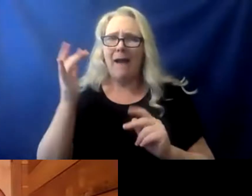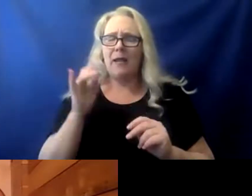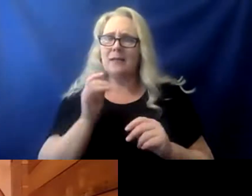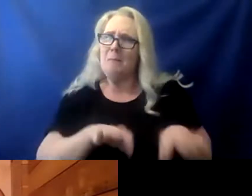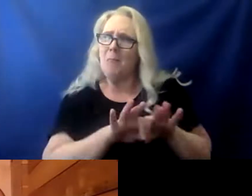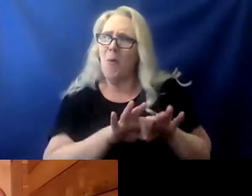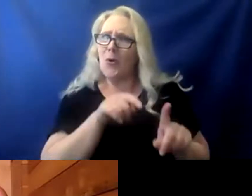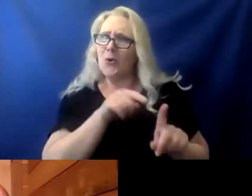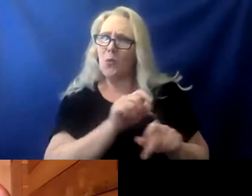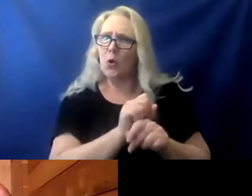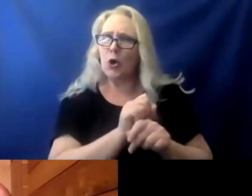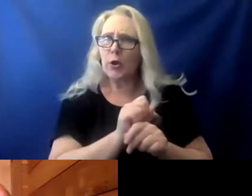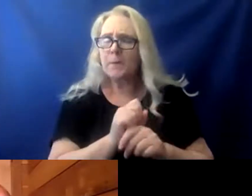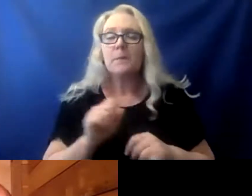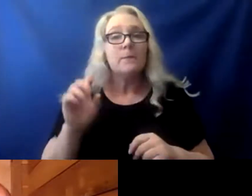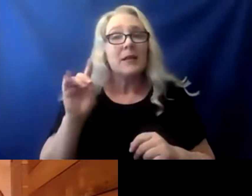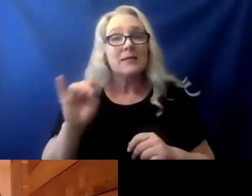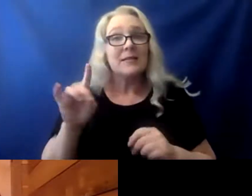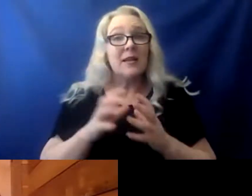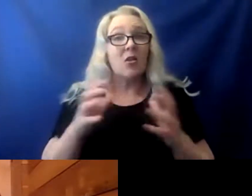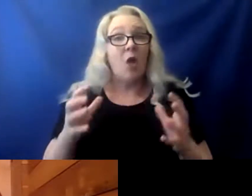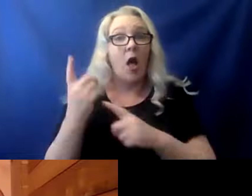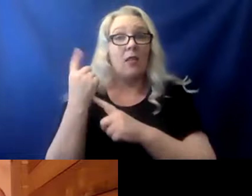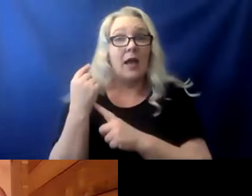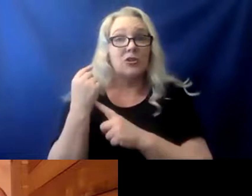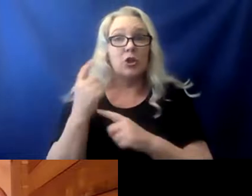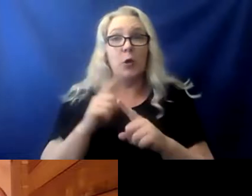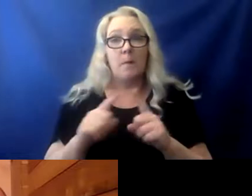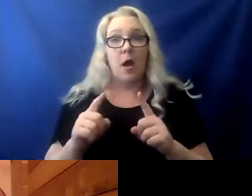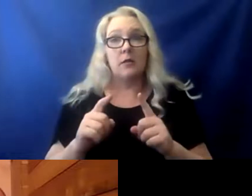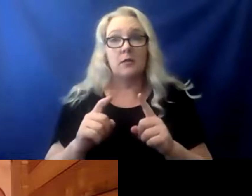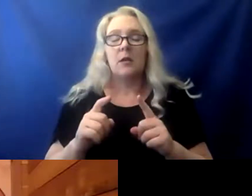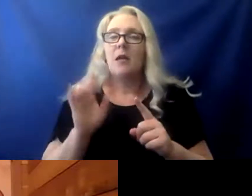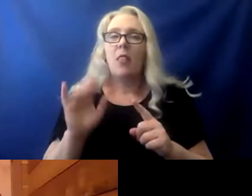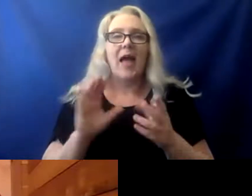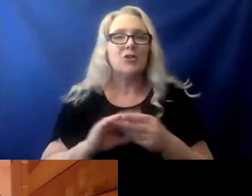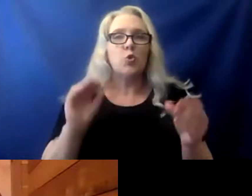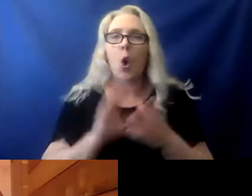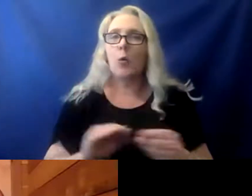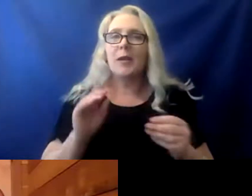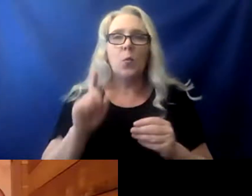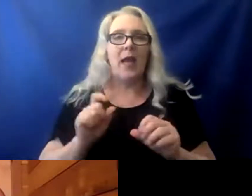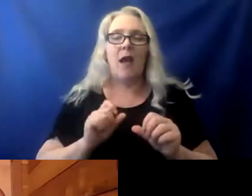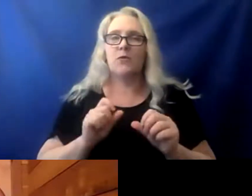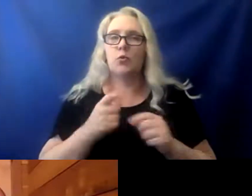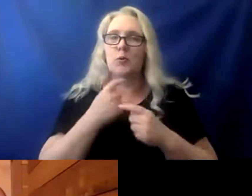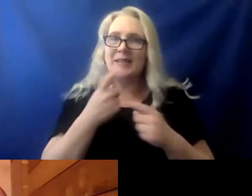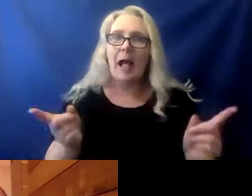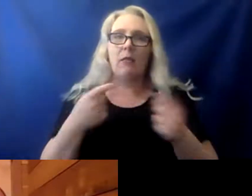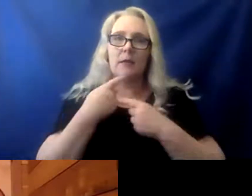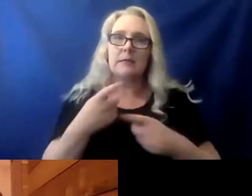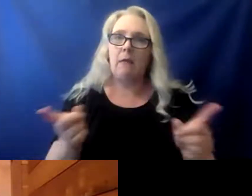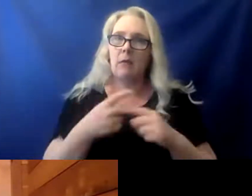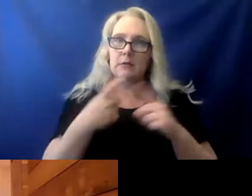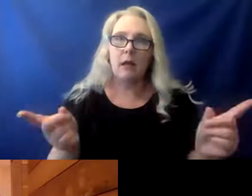lot of that last year, but those of us that work in these spaces know it's a story we have to continue to tell, so that we continue to build